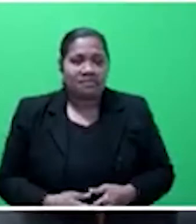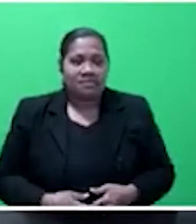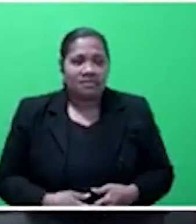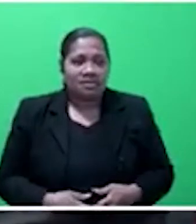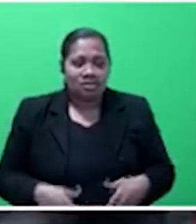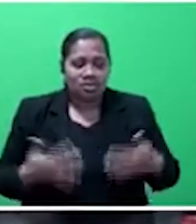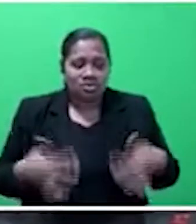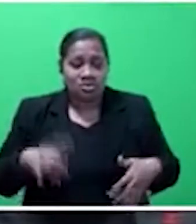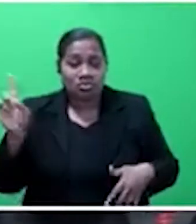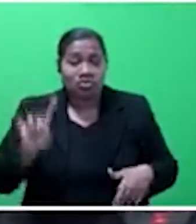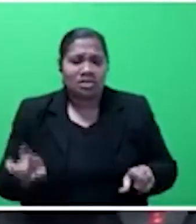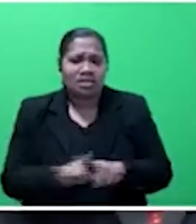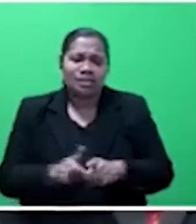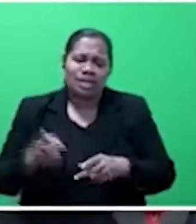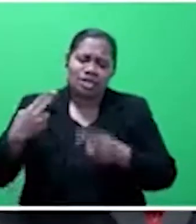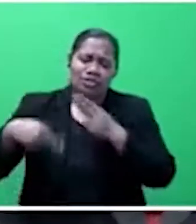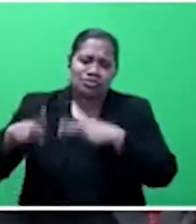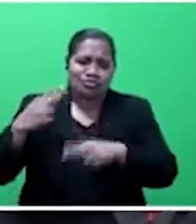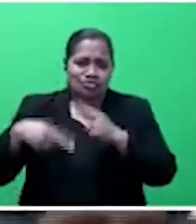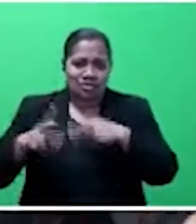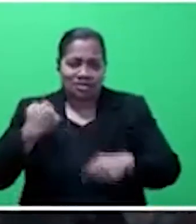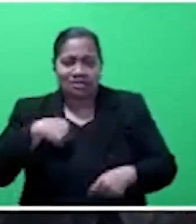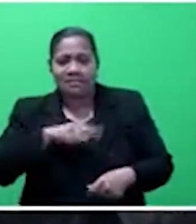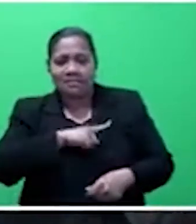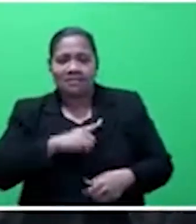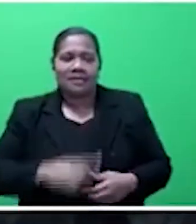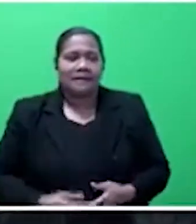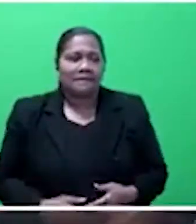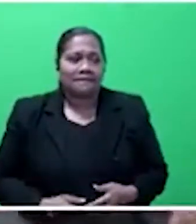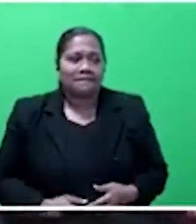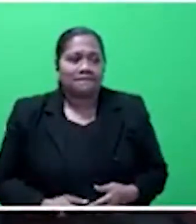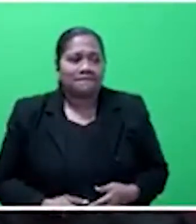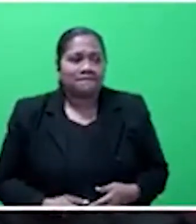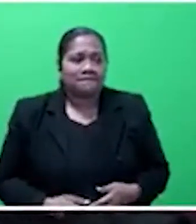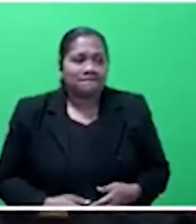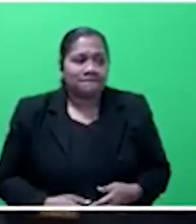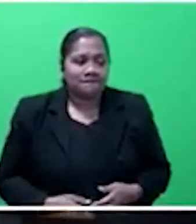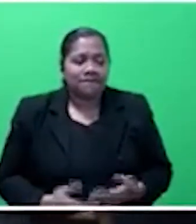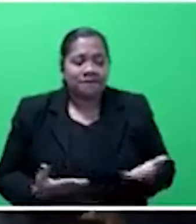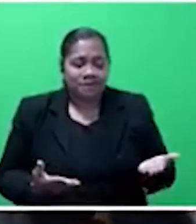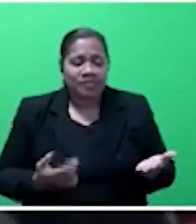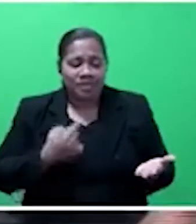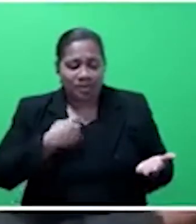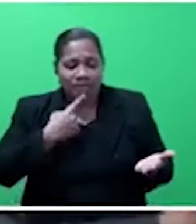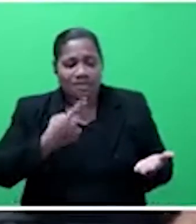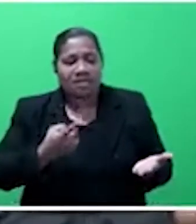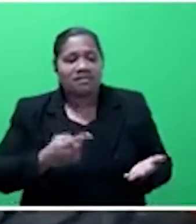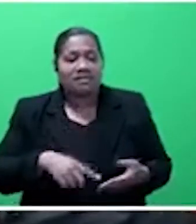day. It's a very historical day. And that, I'll tell you what's the problem.